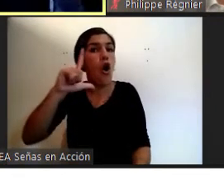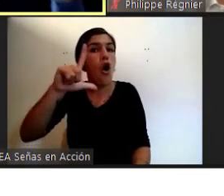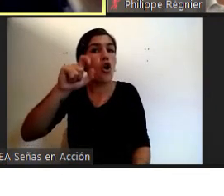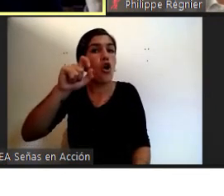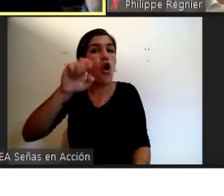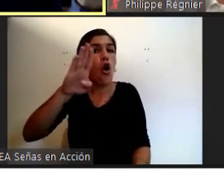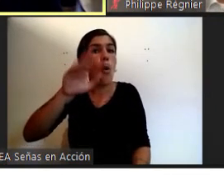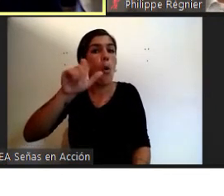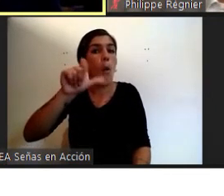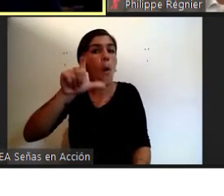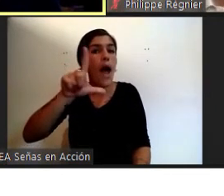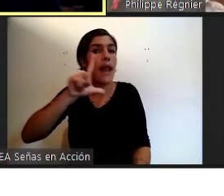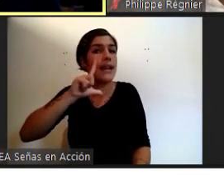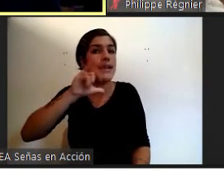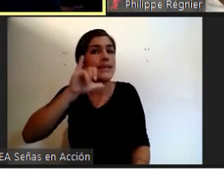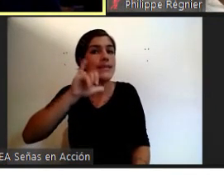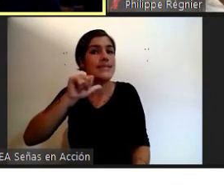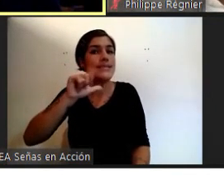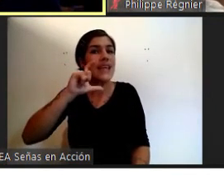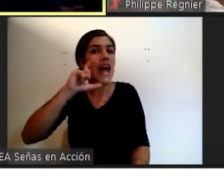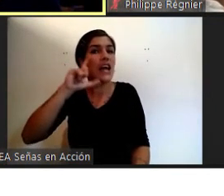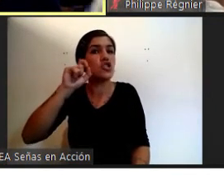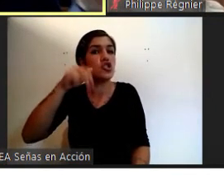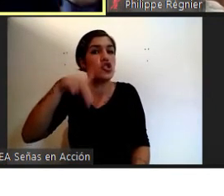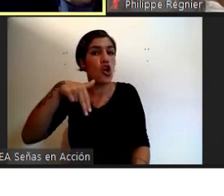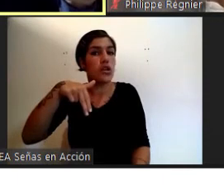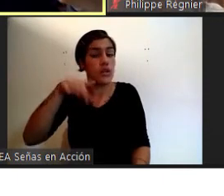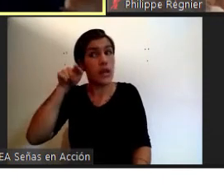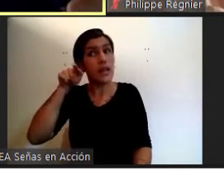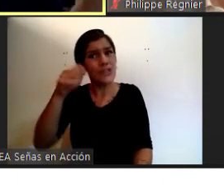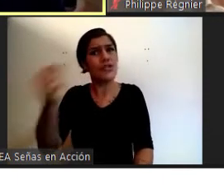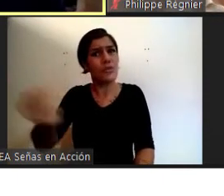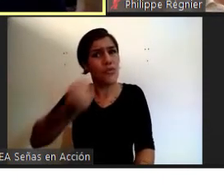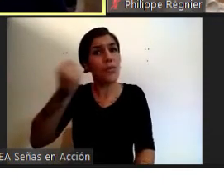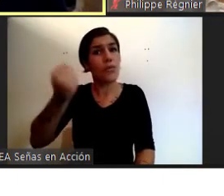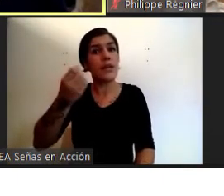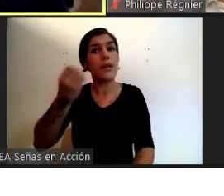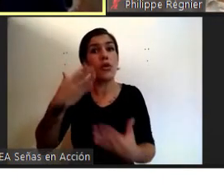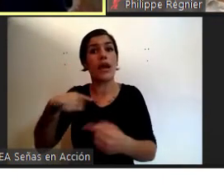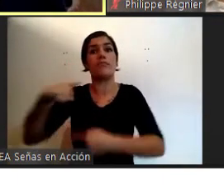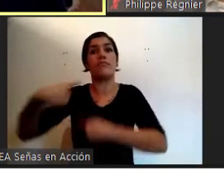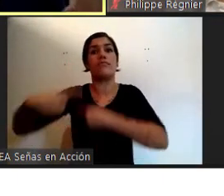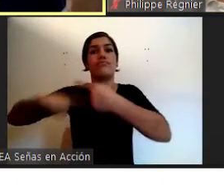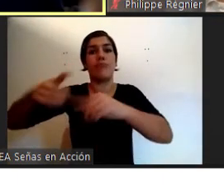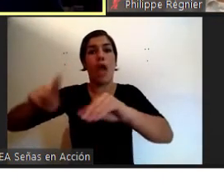what about the agenda of biennials and festivals? There is this installed narrative